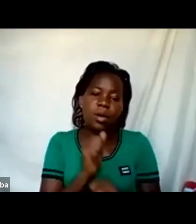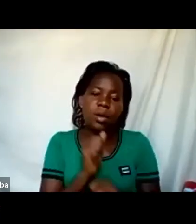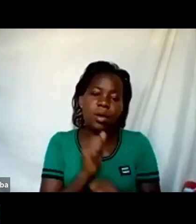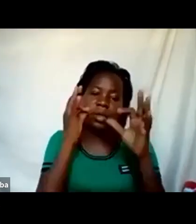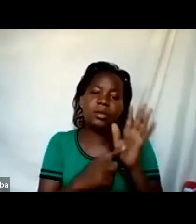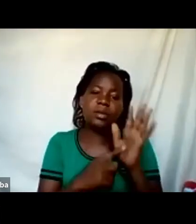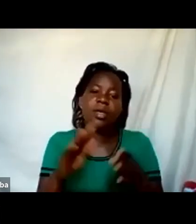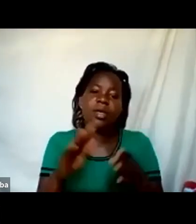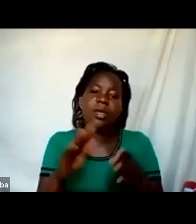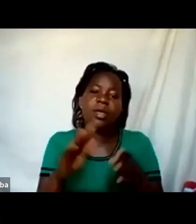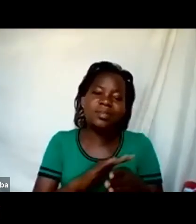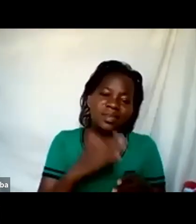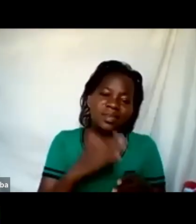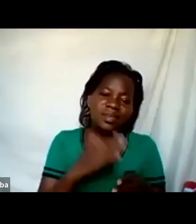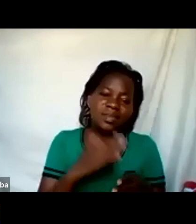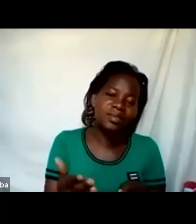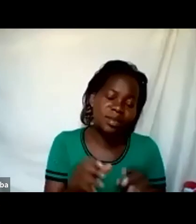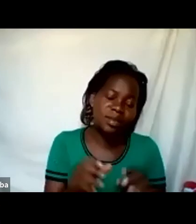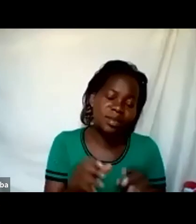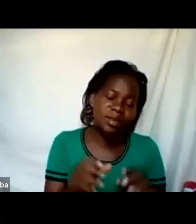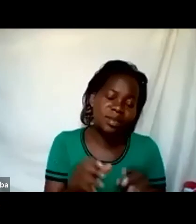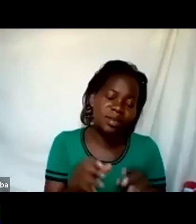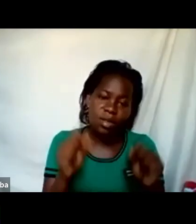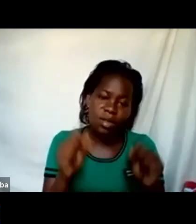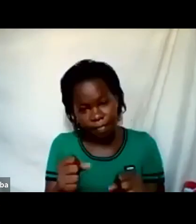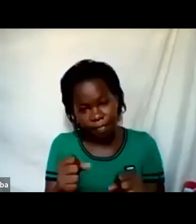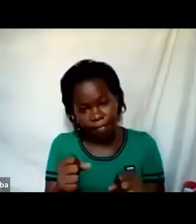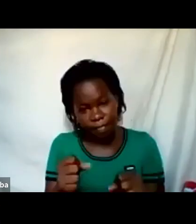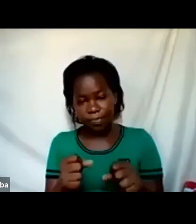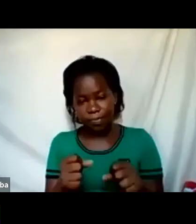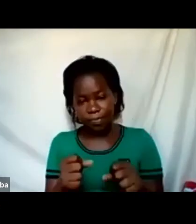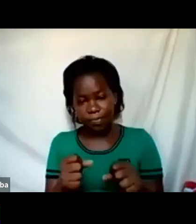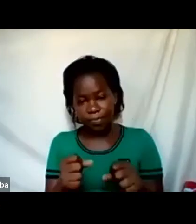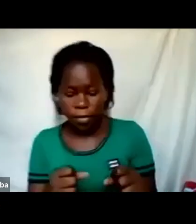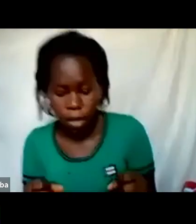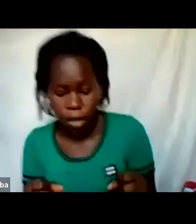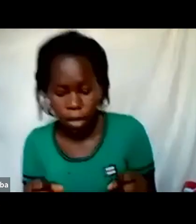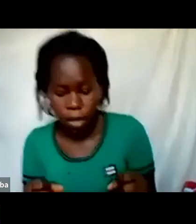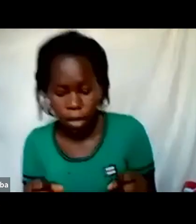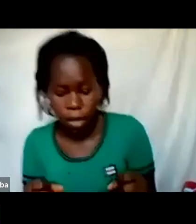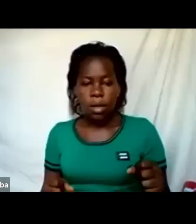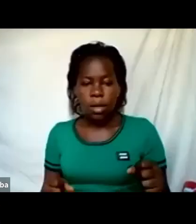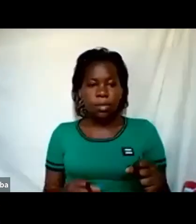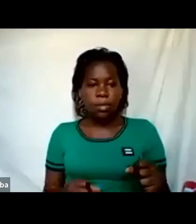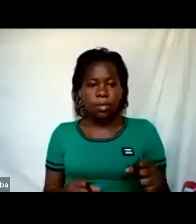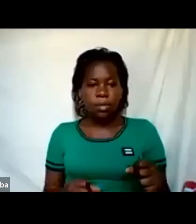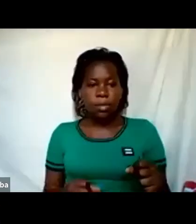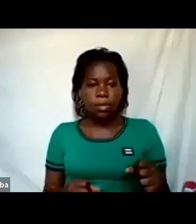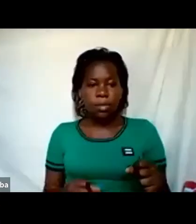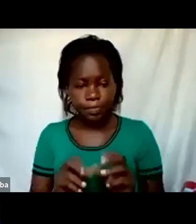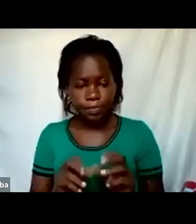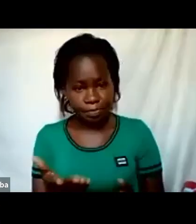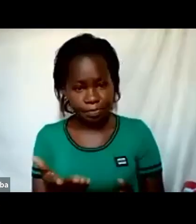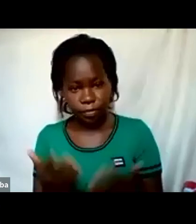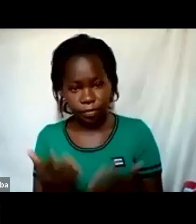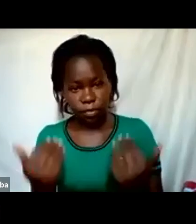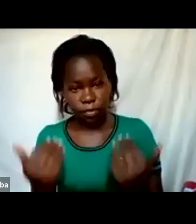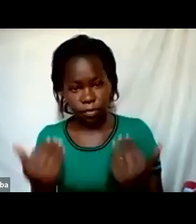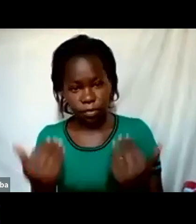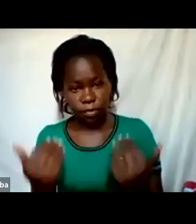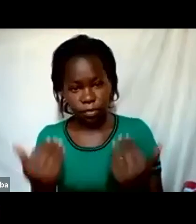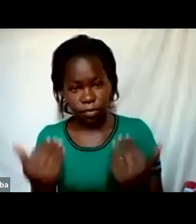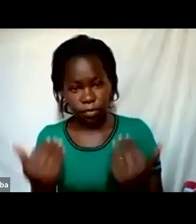canvases, you should be able to hopefully answer some of these questions. Okay, I am going to do maybe 1 or